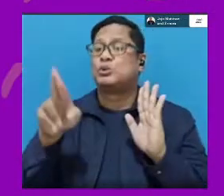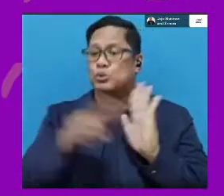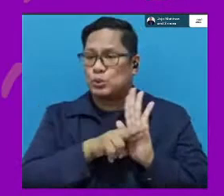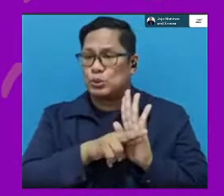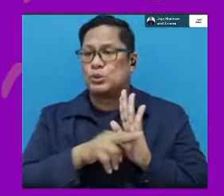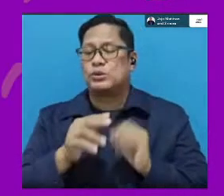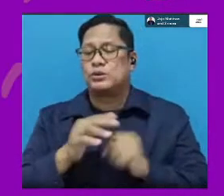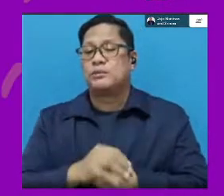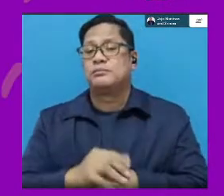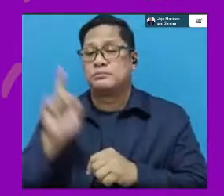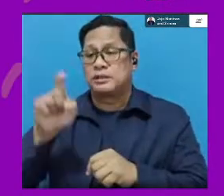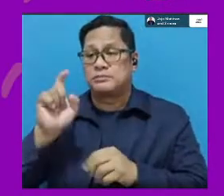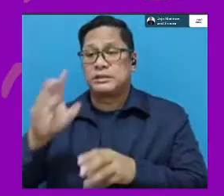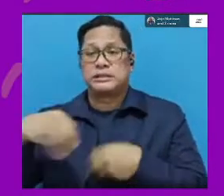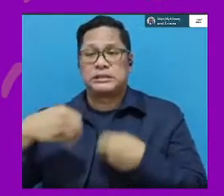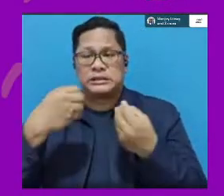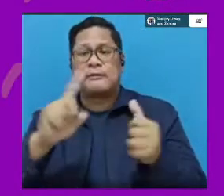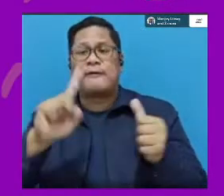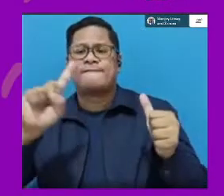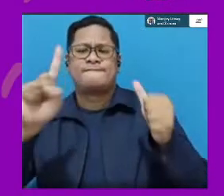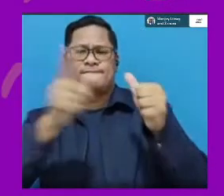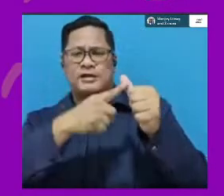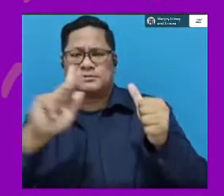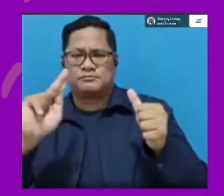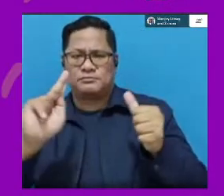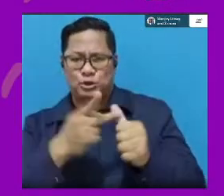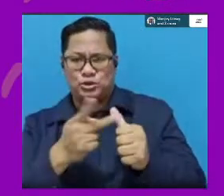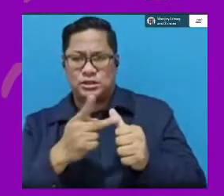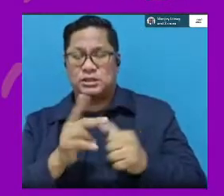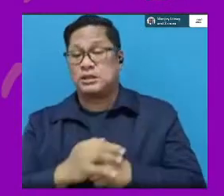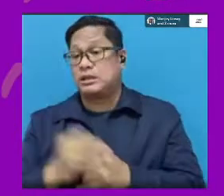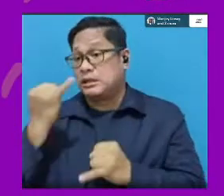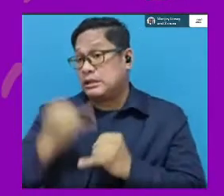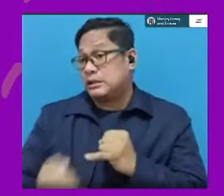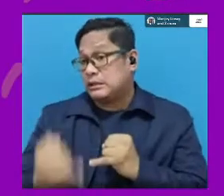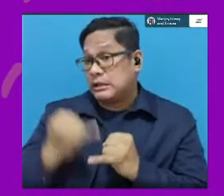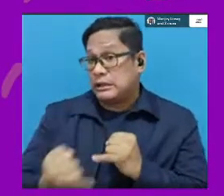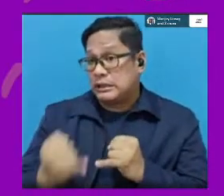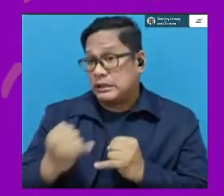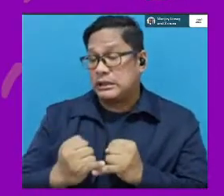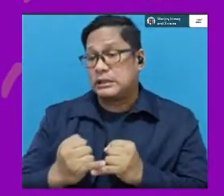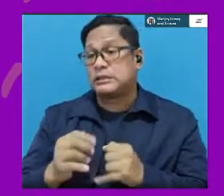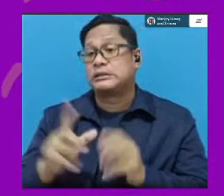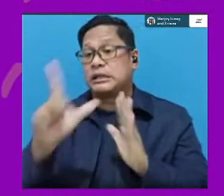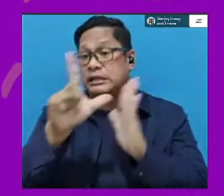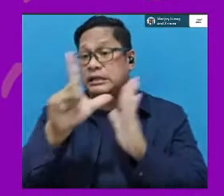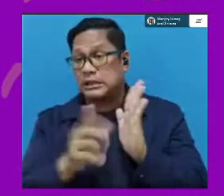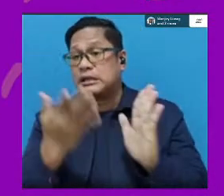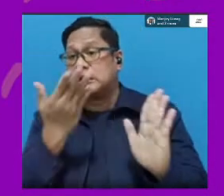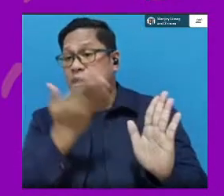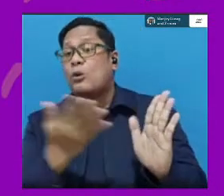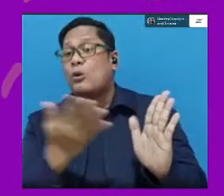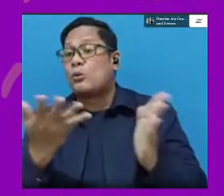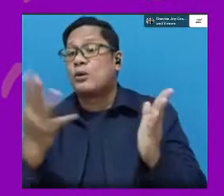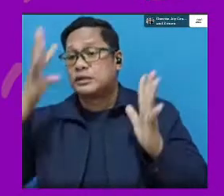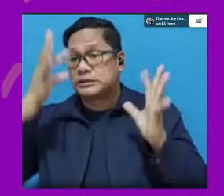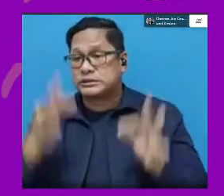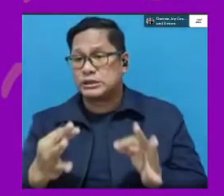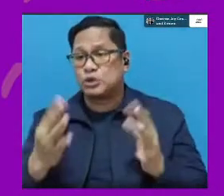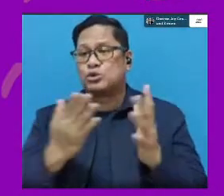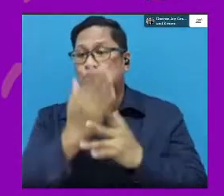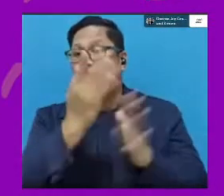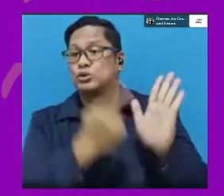shall be given greater priority. And lastly, legitimacy, where decisions are made through